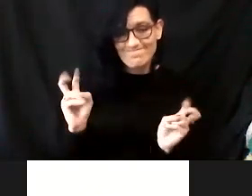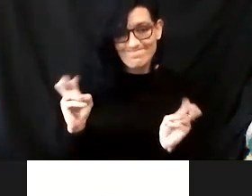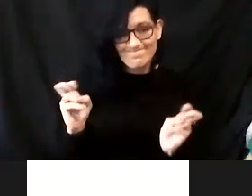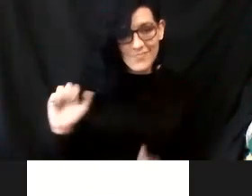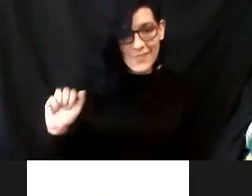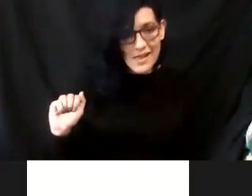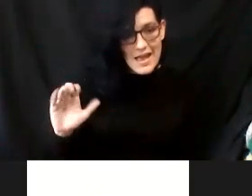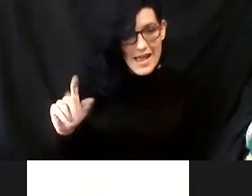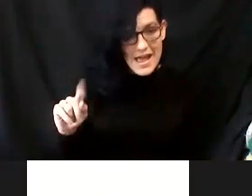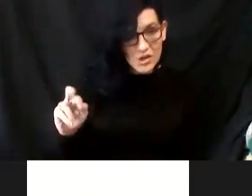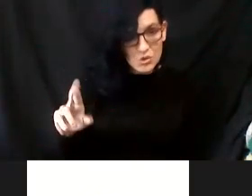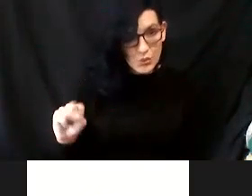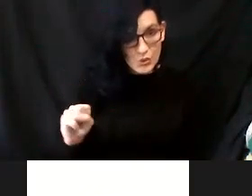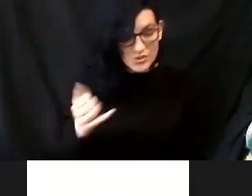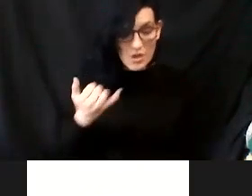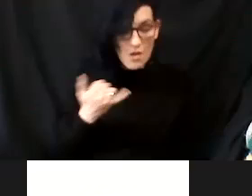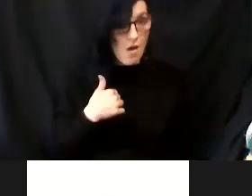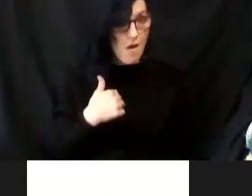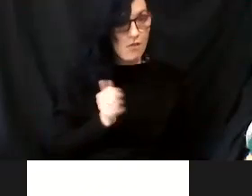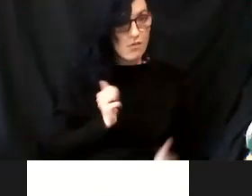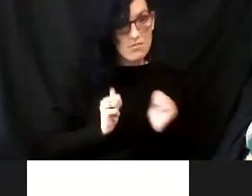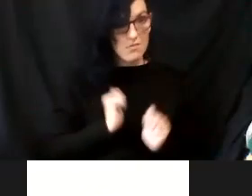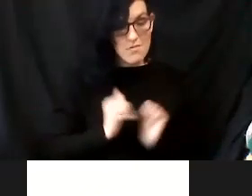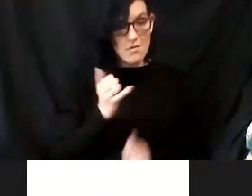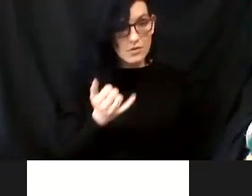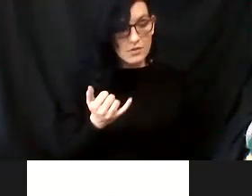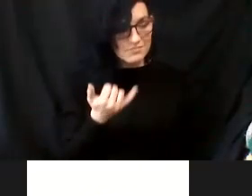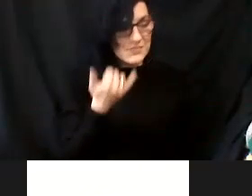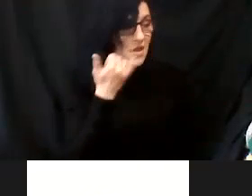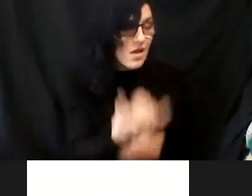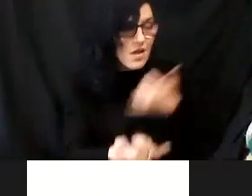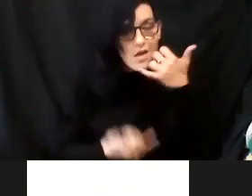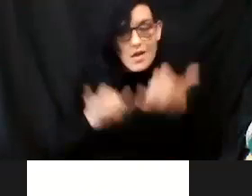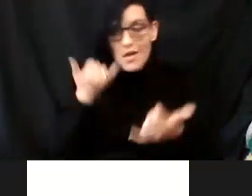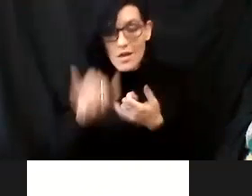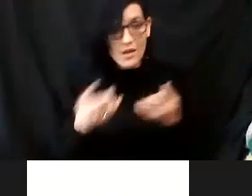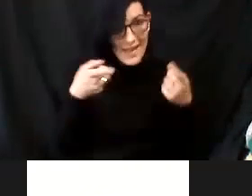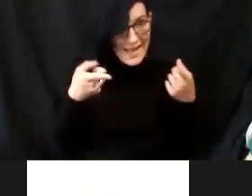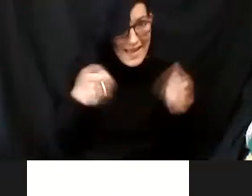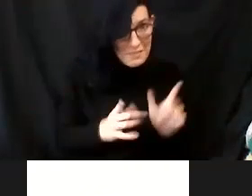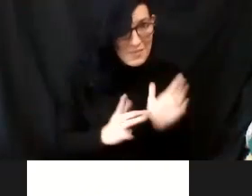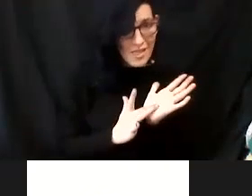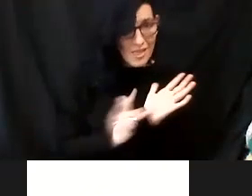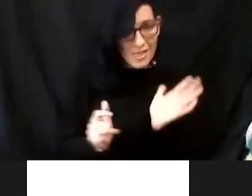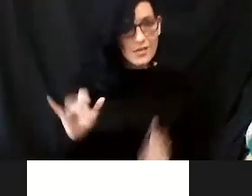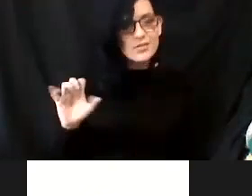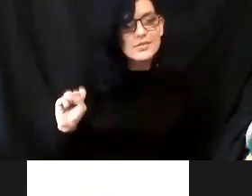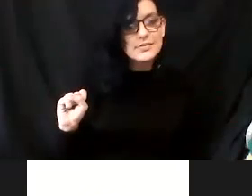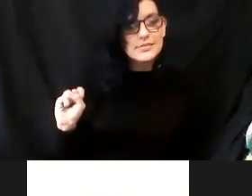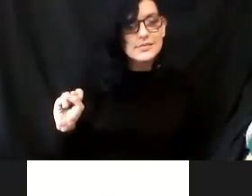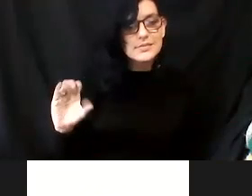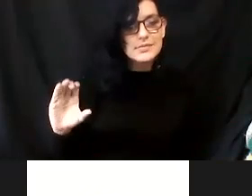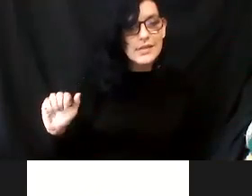have been involved in basically scamming people for a while. And for some